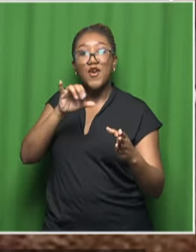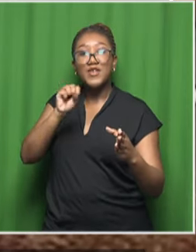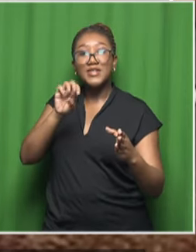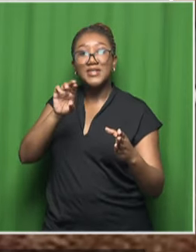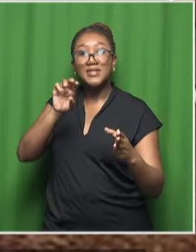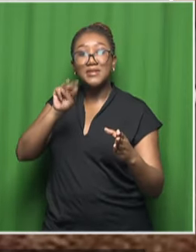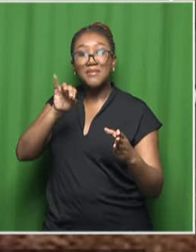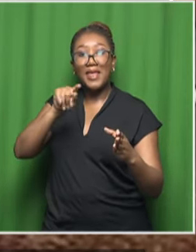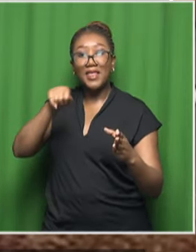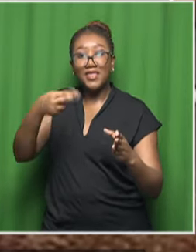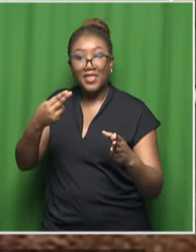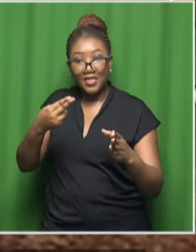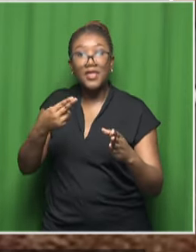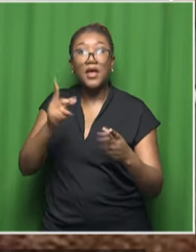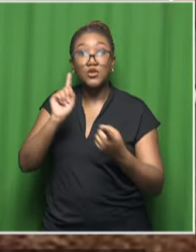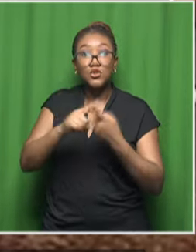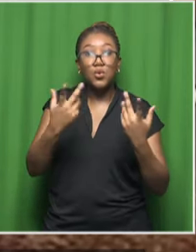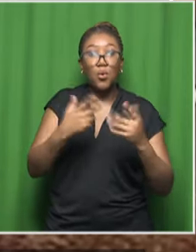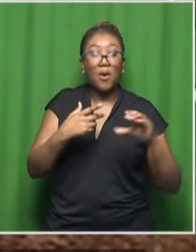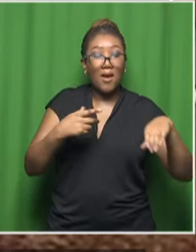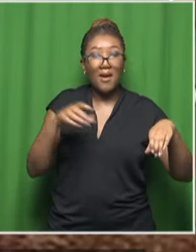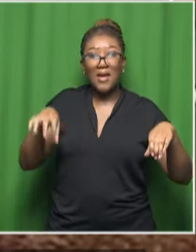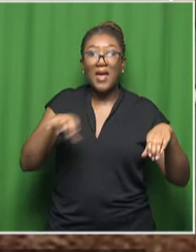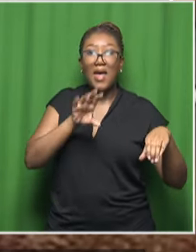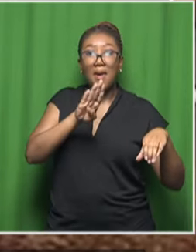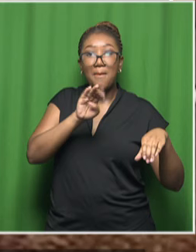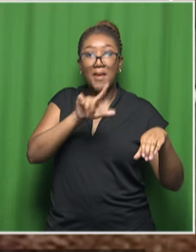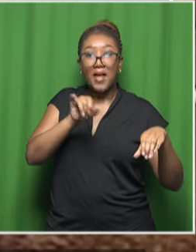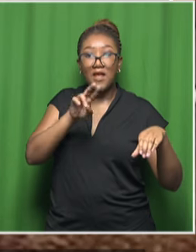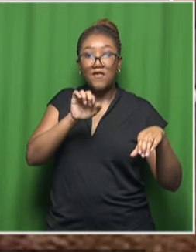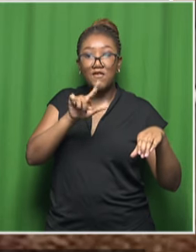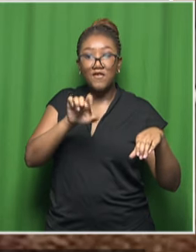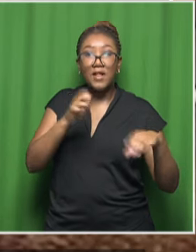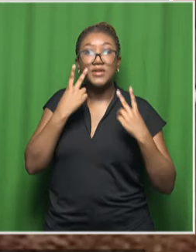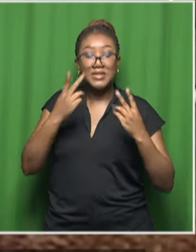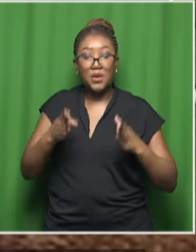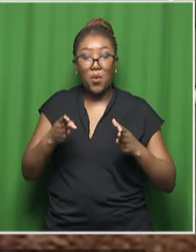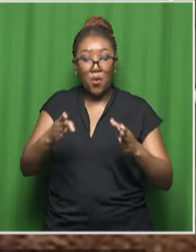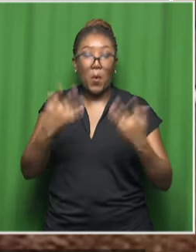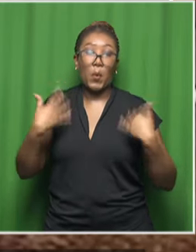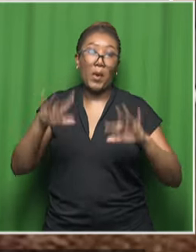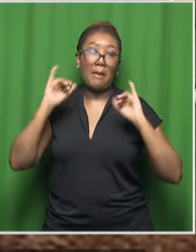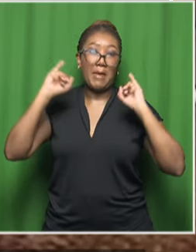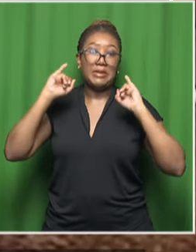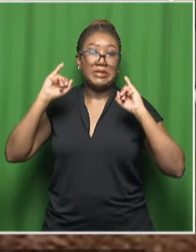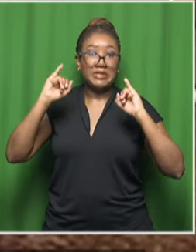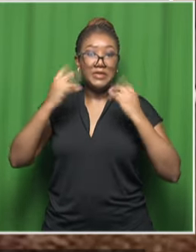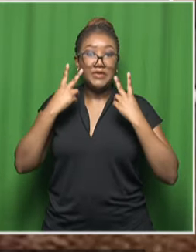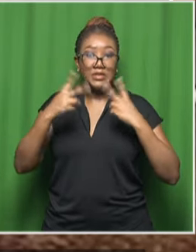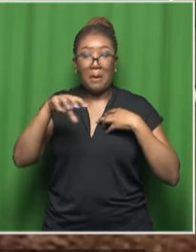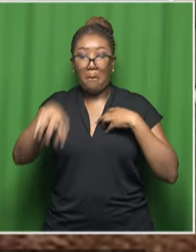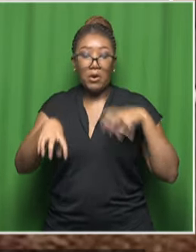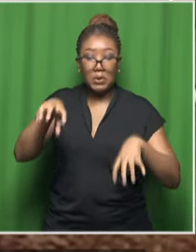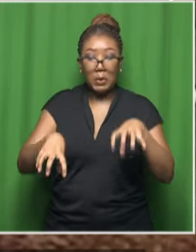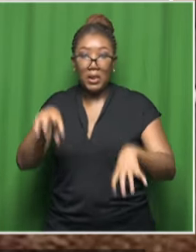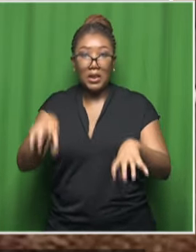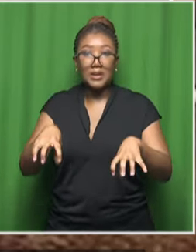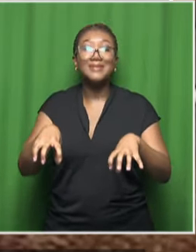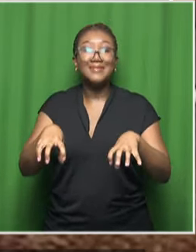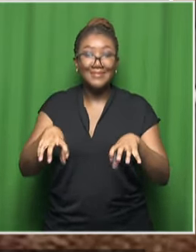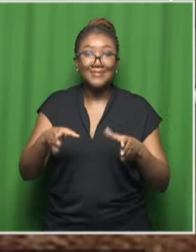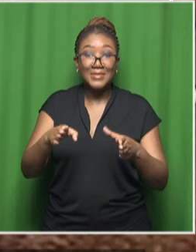towards the Bergville side. Olivier's Hook Pass, a road that's been really badly sort of potholed and damaged over many years, but